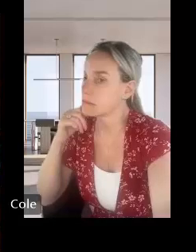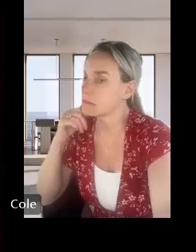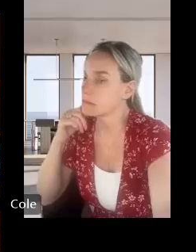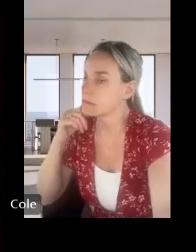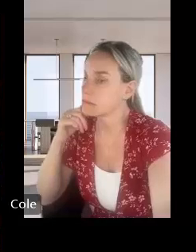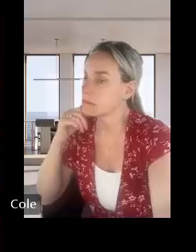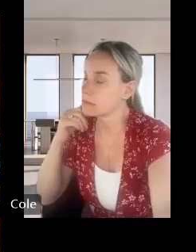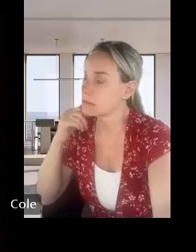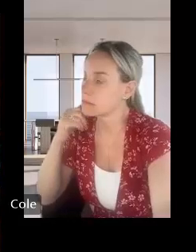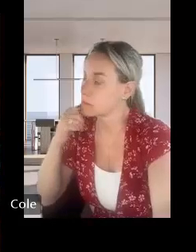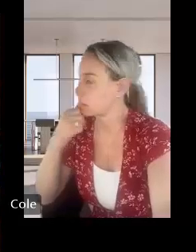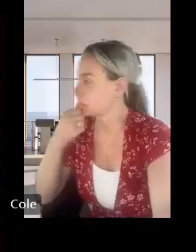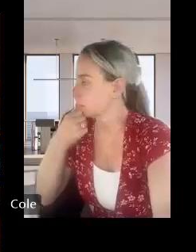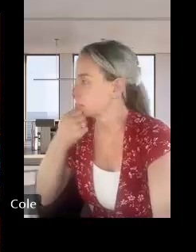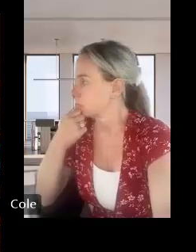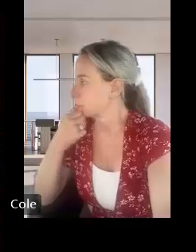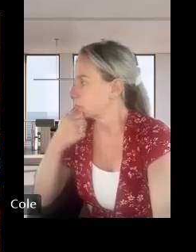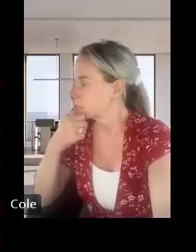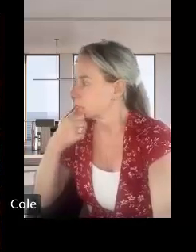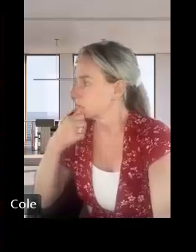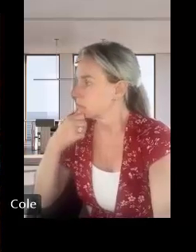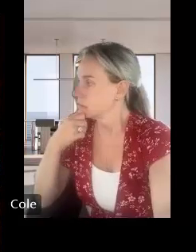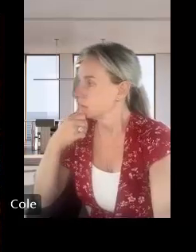our external expenditures